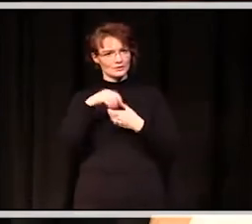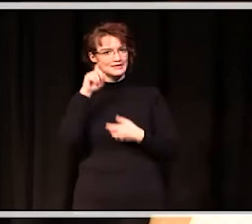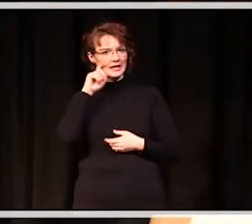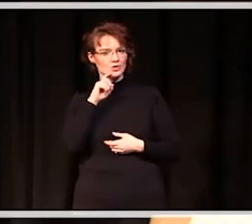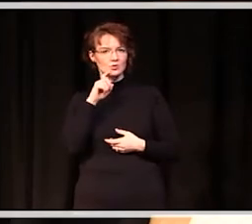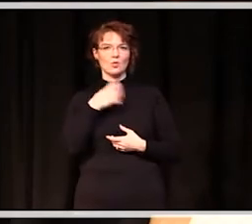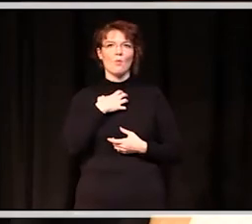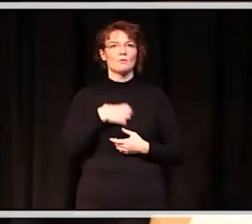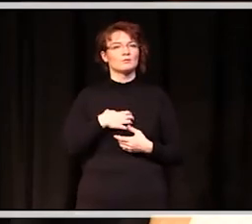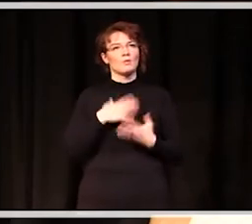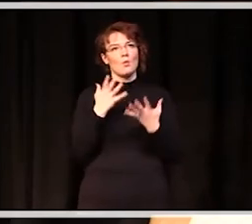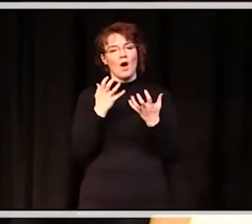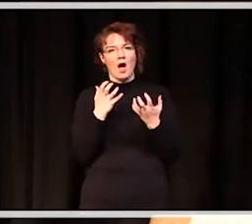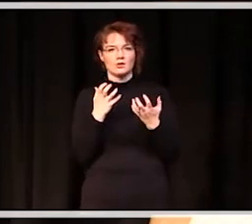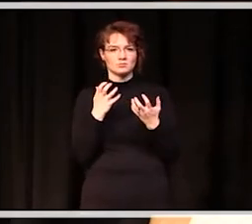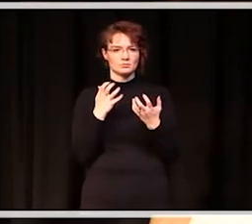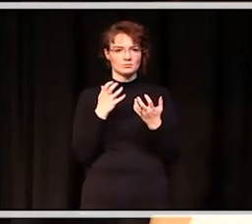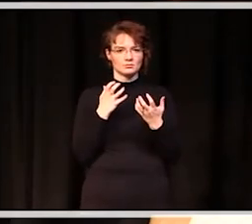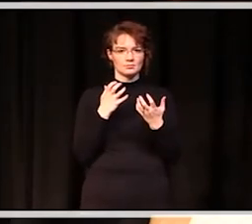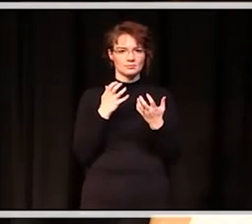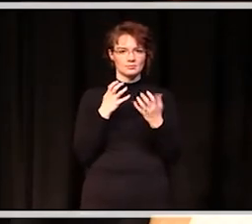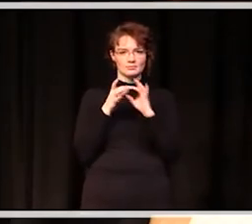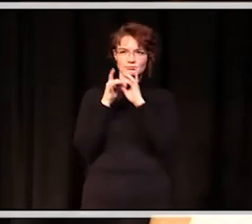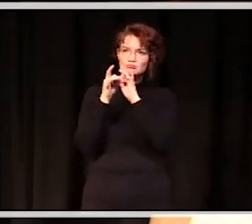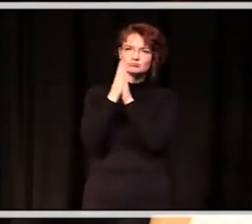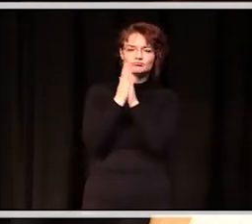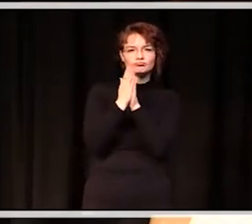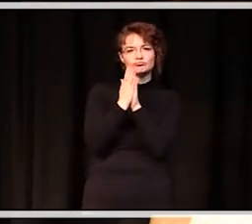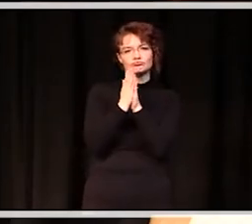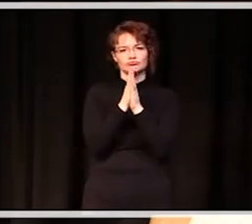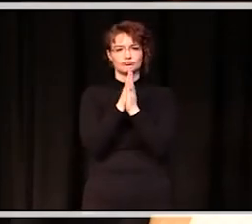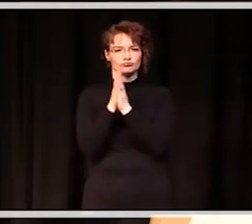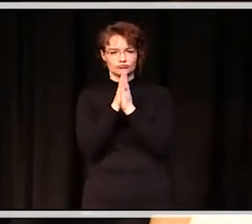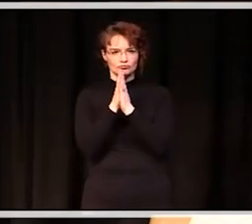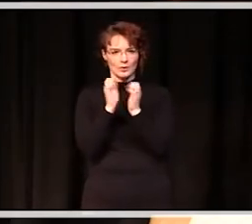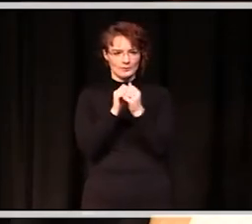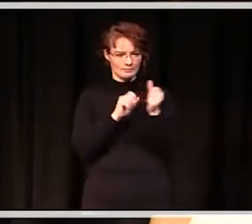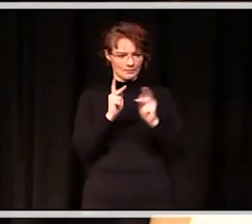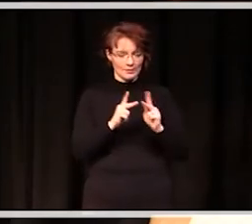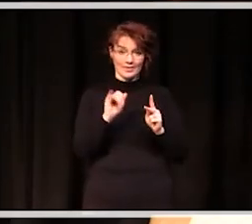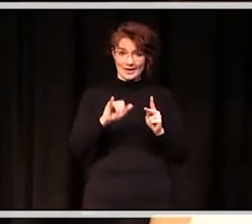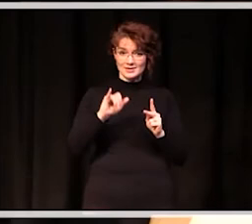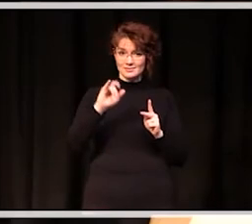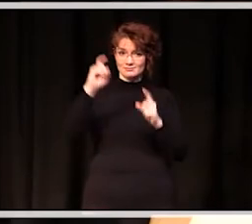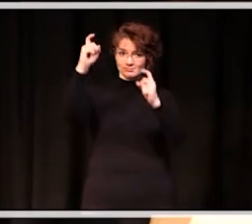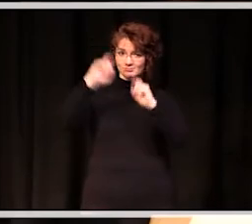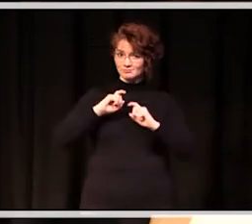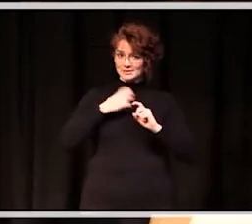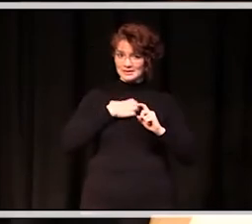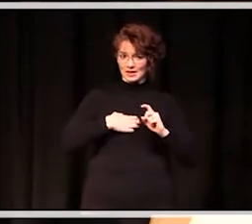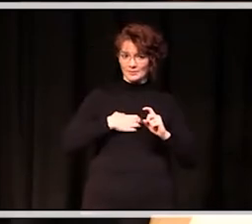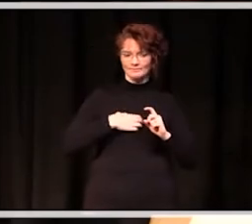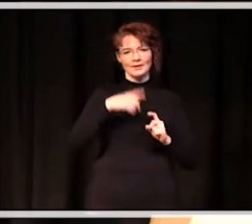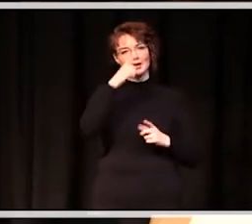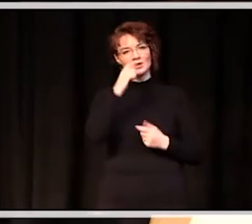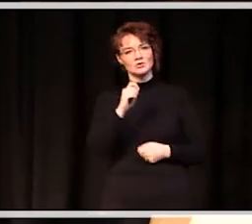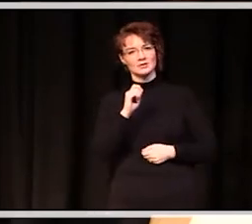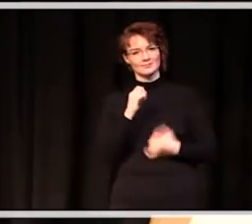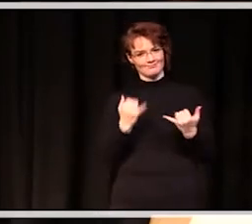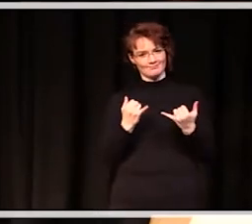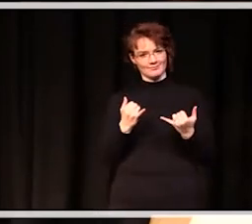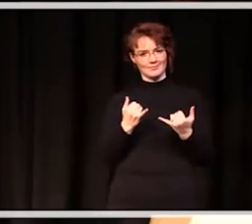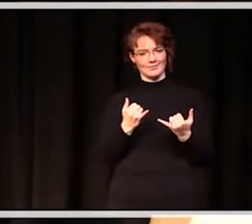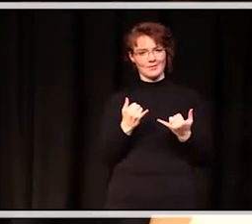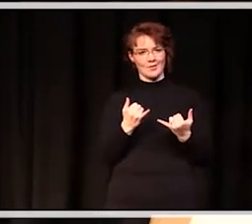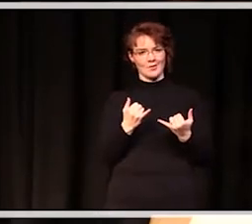sexual intimacy, that's a gift. He's given us this desire. And isn't it interesting in our day and age that out of one